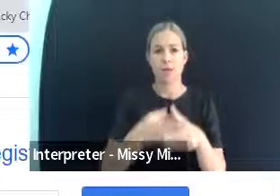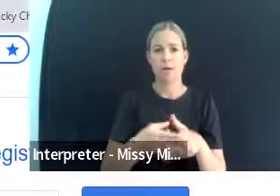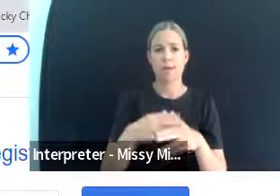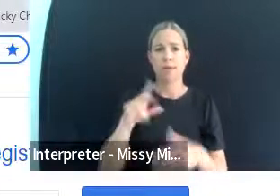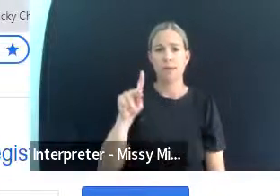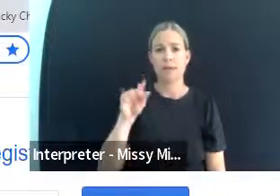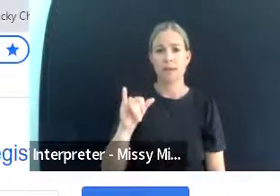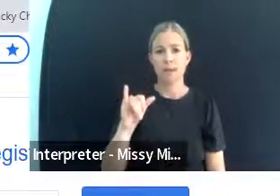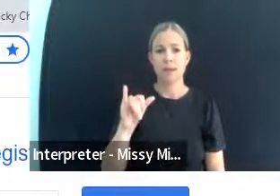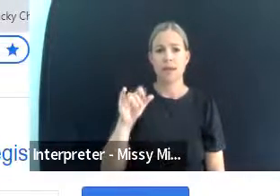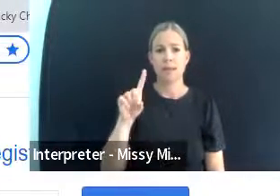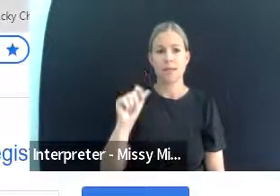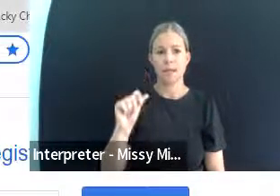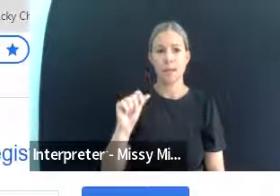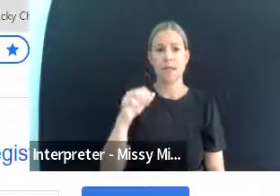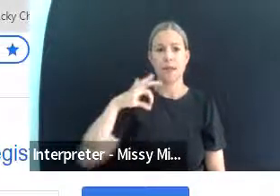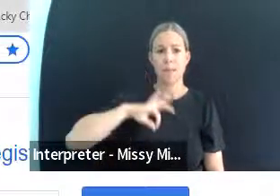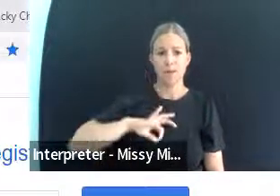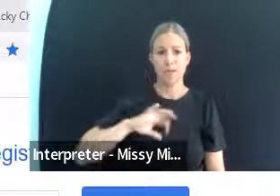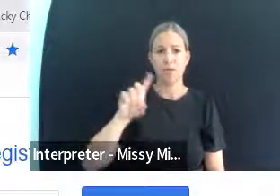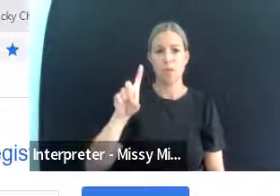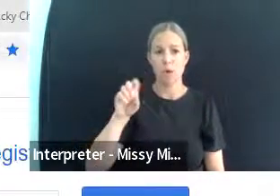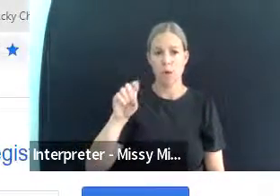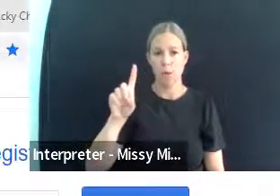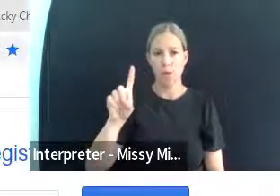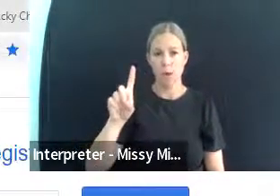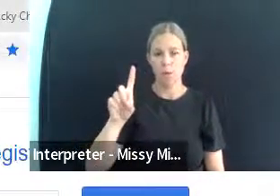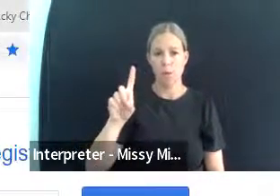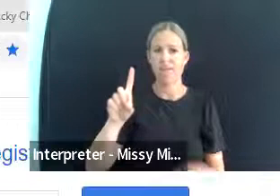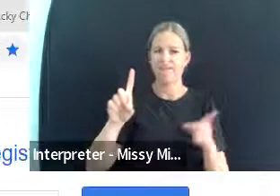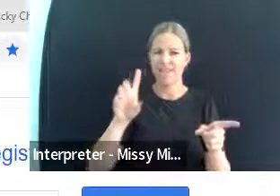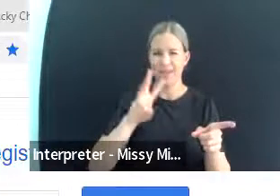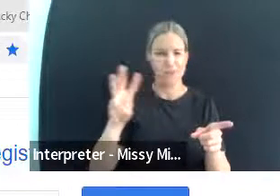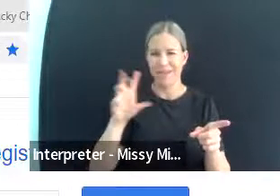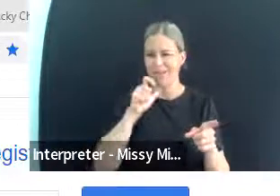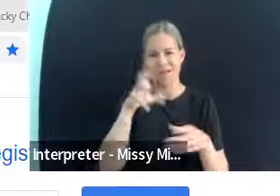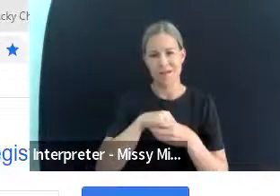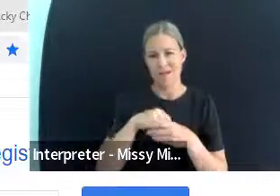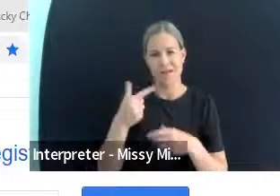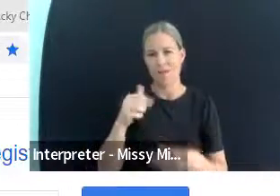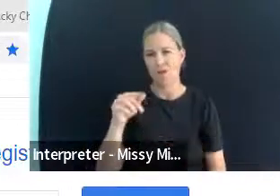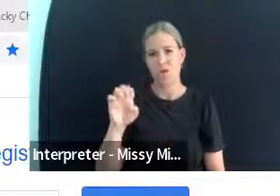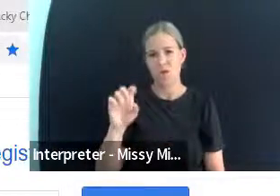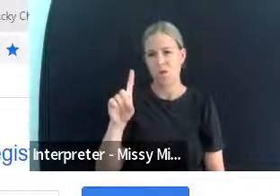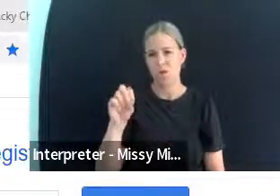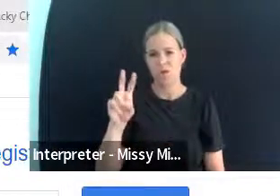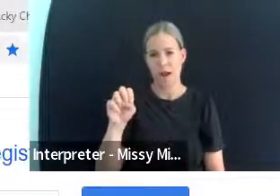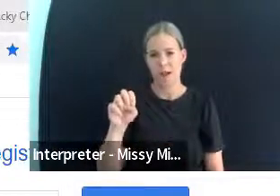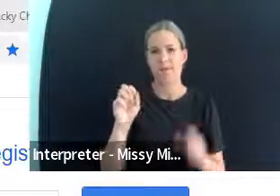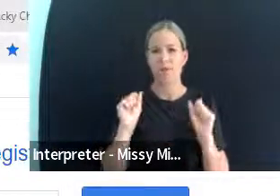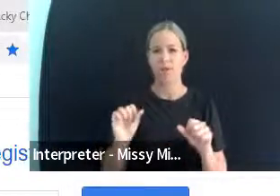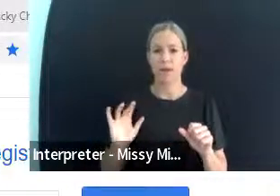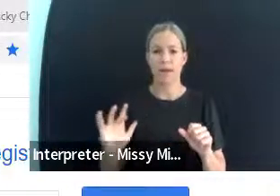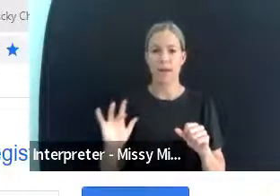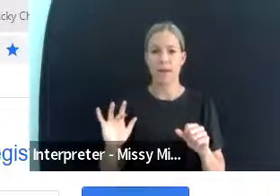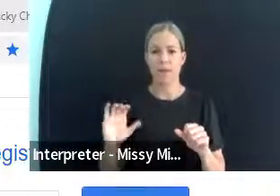101. Now, the website links are not in the Google Drive, so you can click on them now from the chat box,